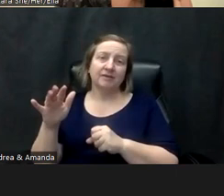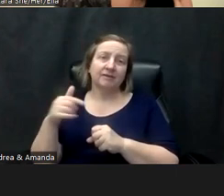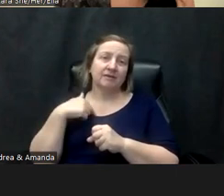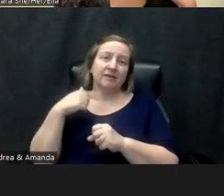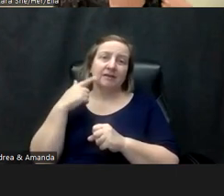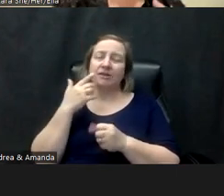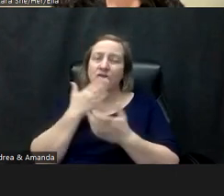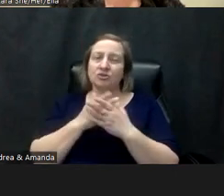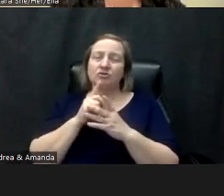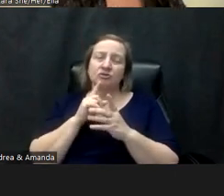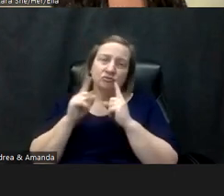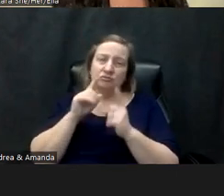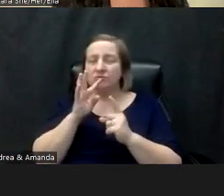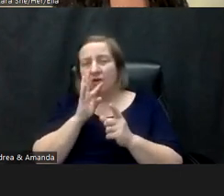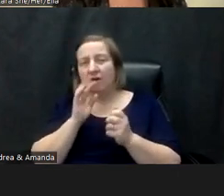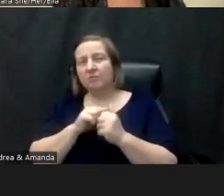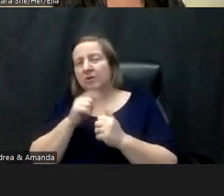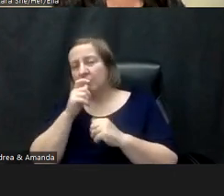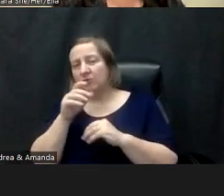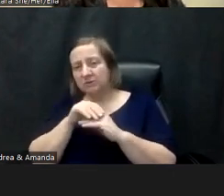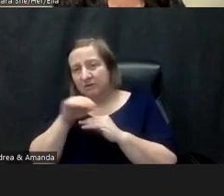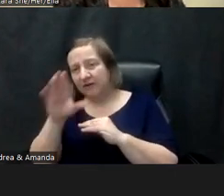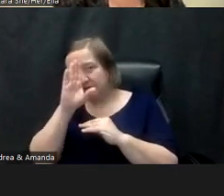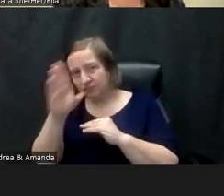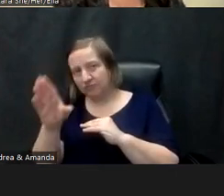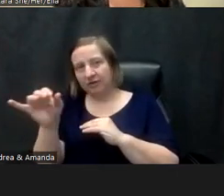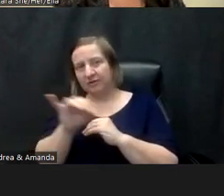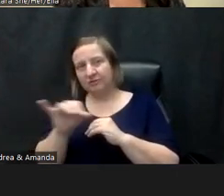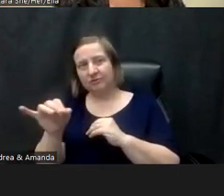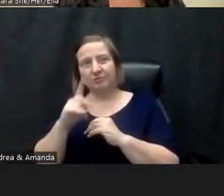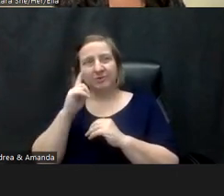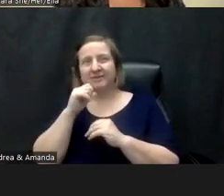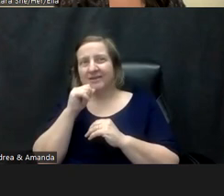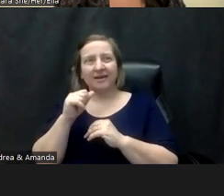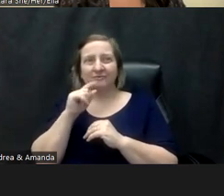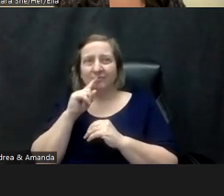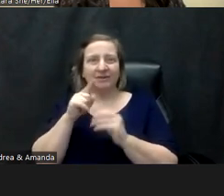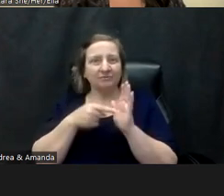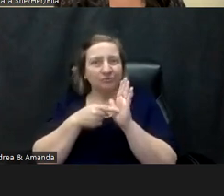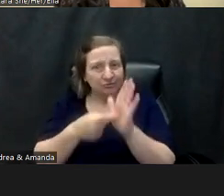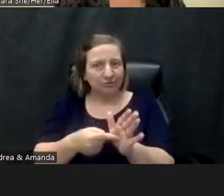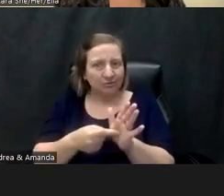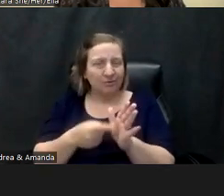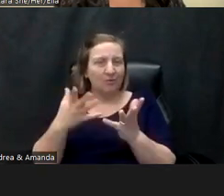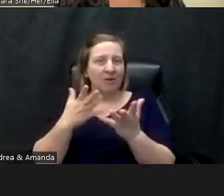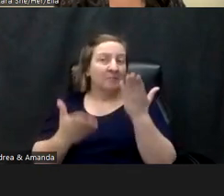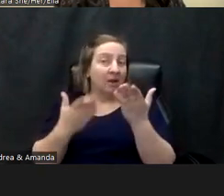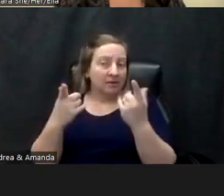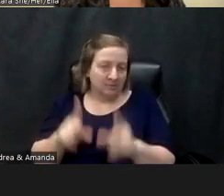it's good to talk to who's being affected directly as well, because it doesn't necessarily reflect what may be